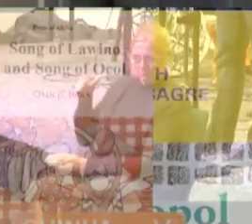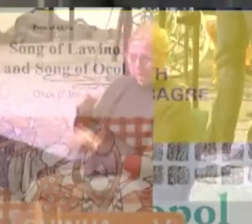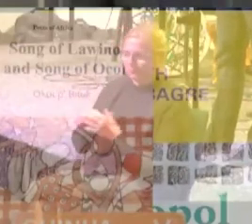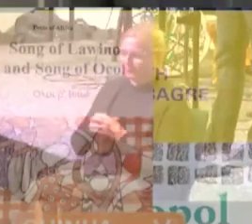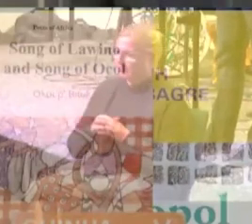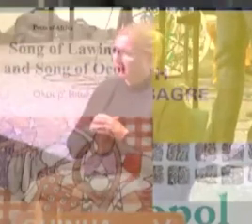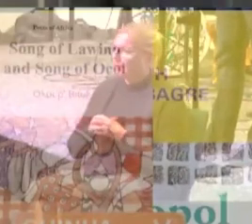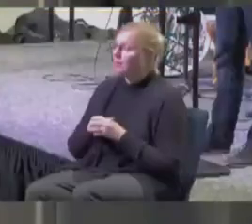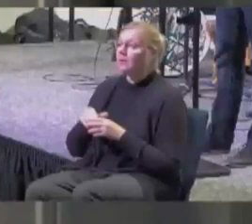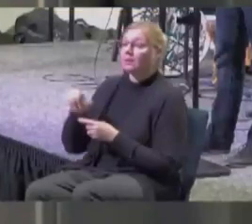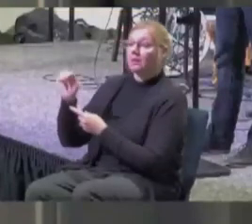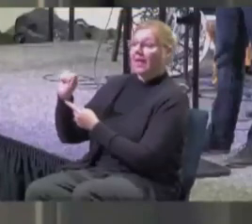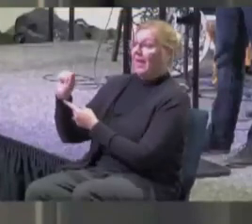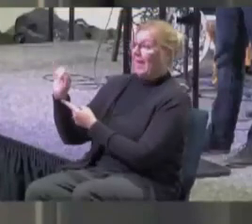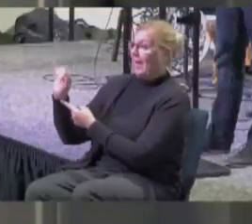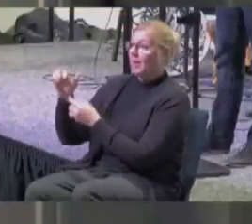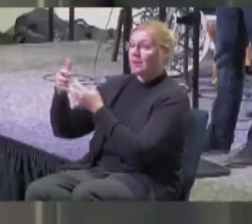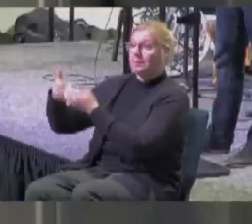in AI